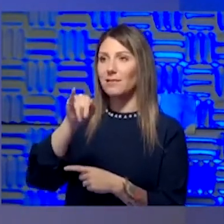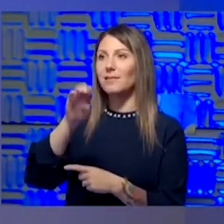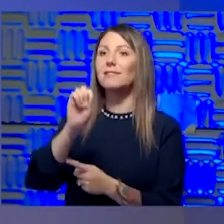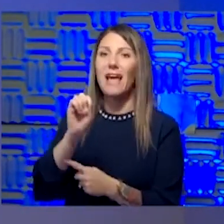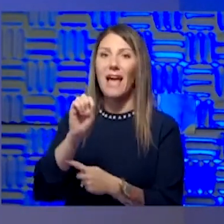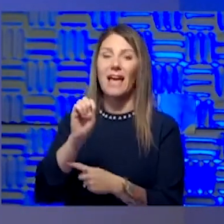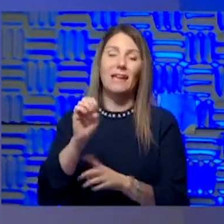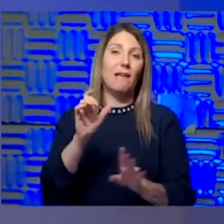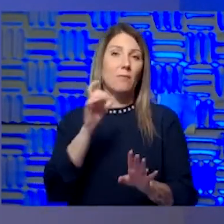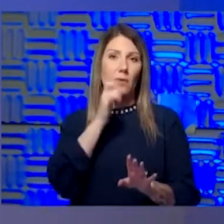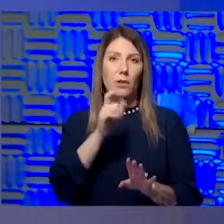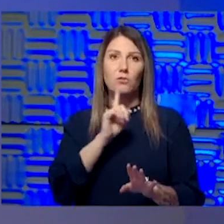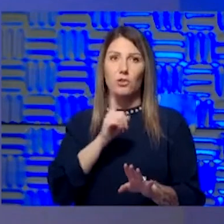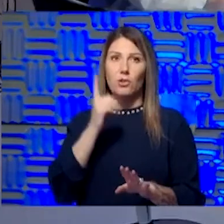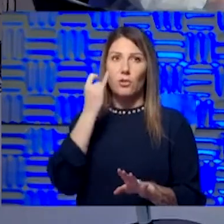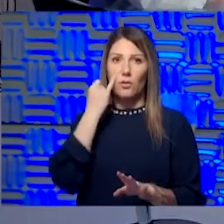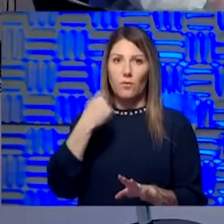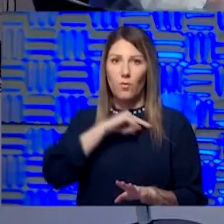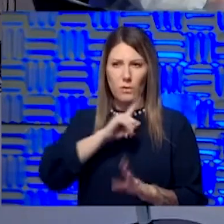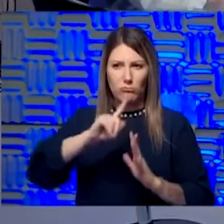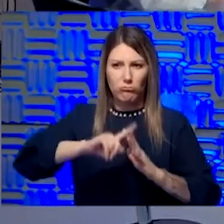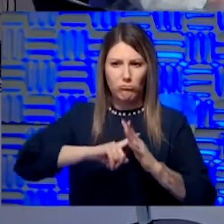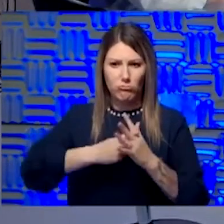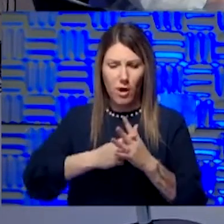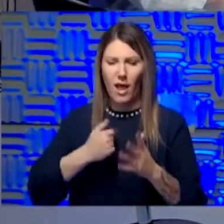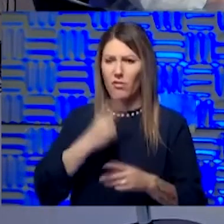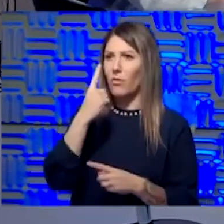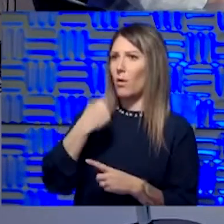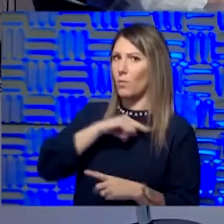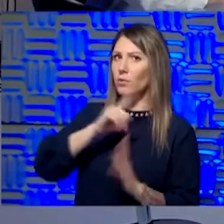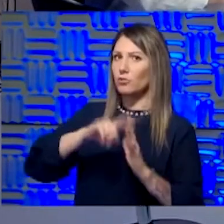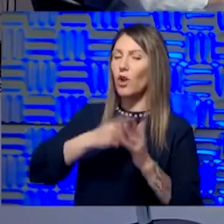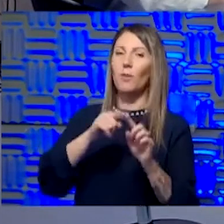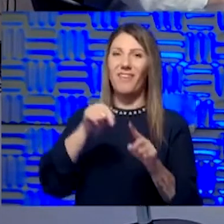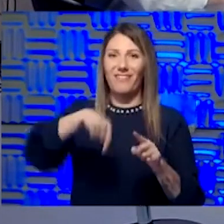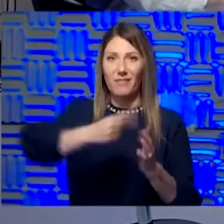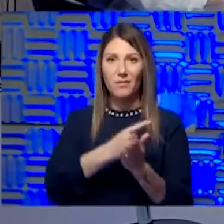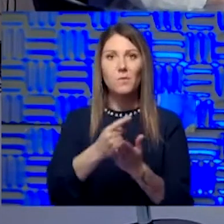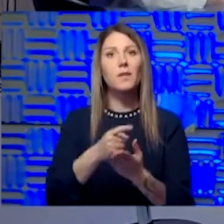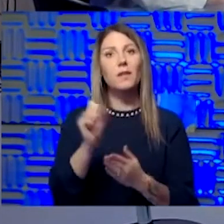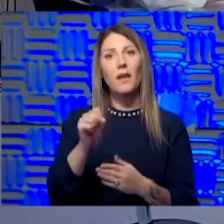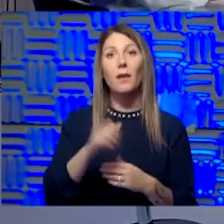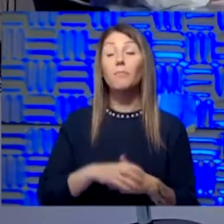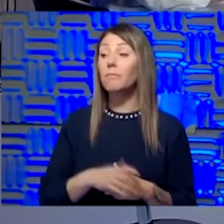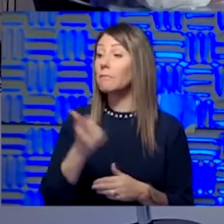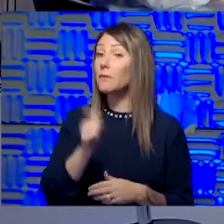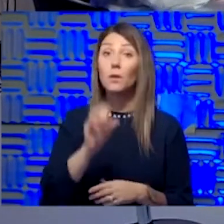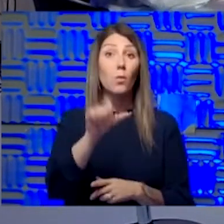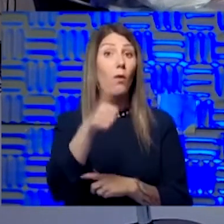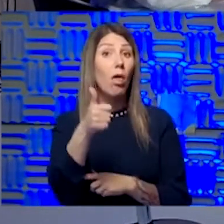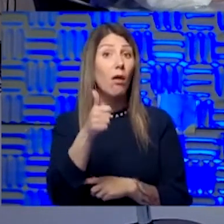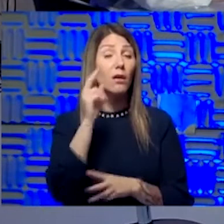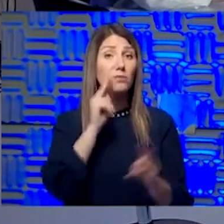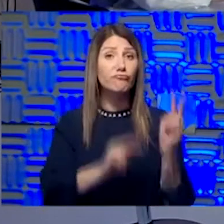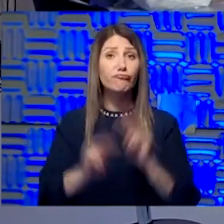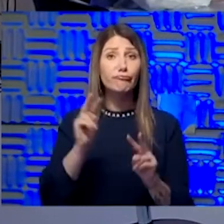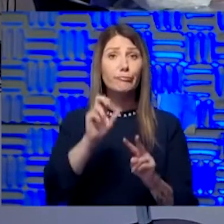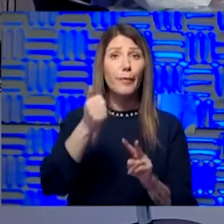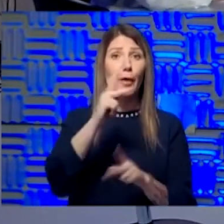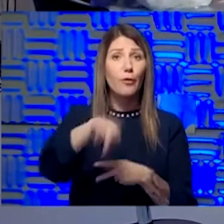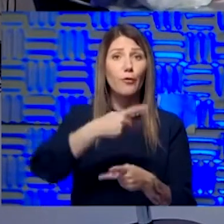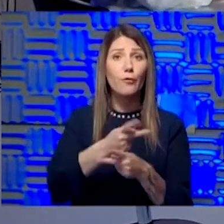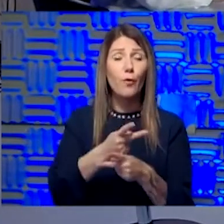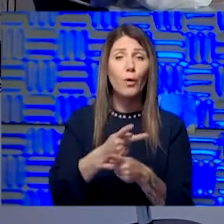to be in the works, and I thought we started, but yeah, we have a company that in Kansas City that's doing that. So, Anybody else looking at other forms